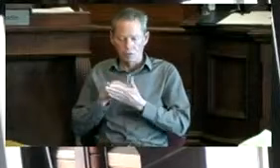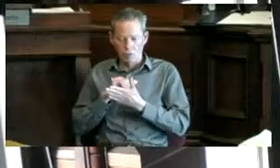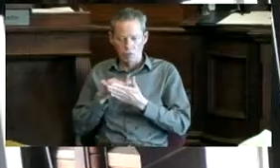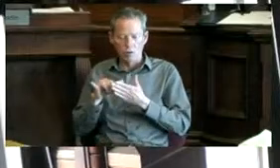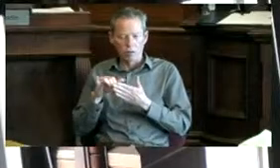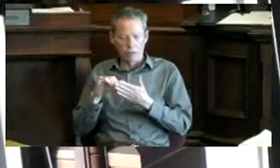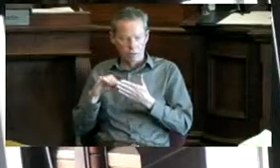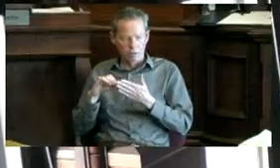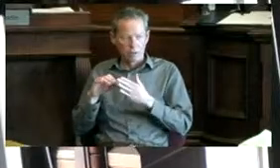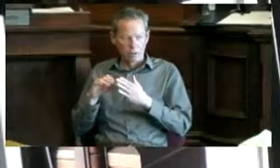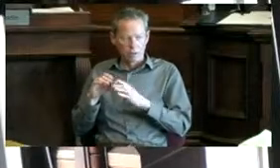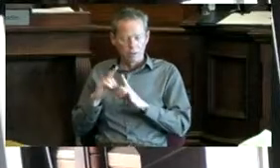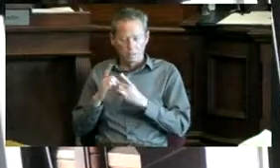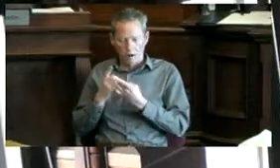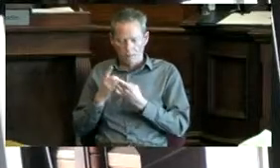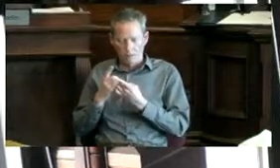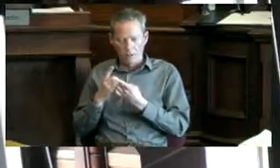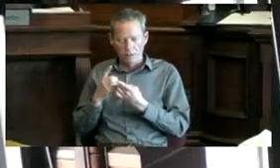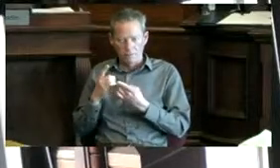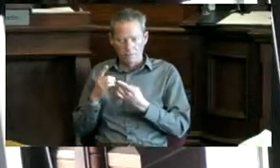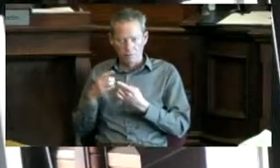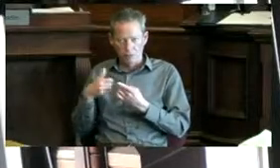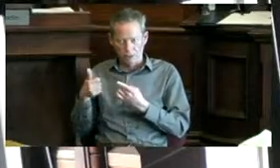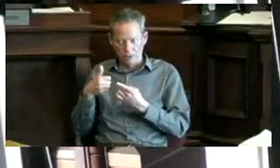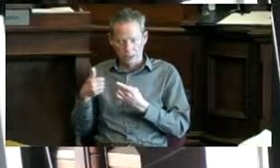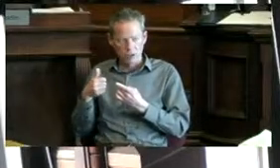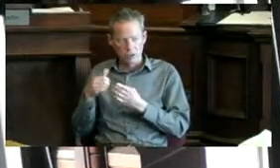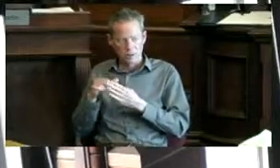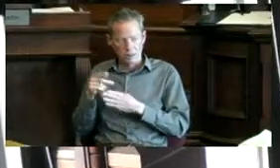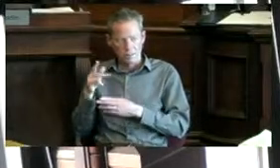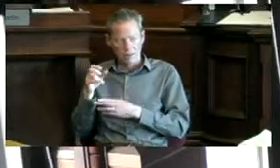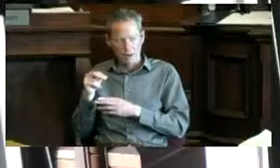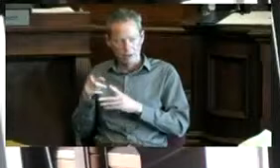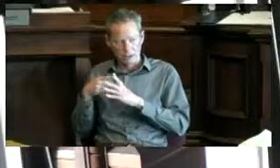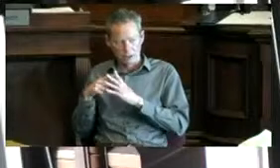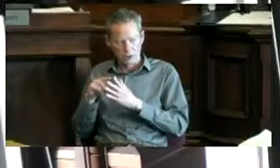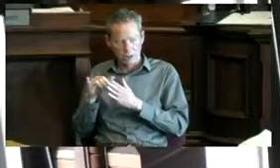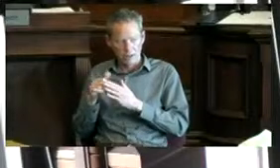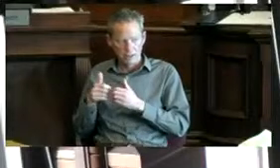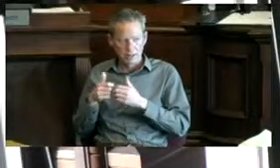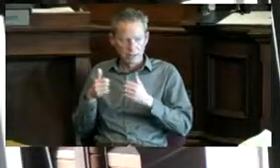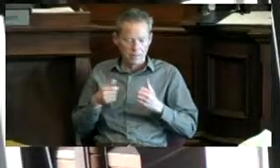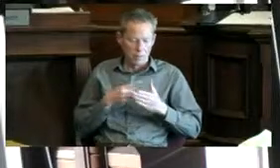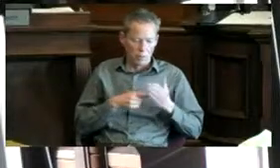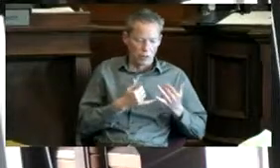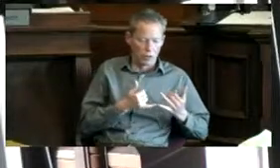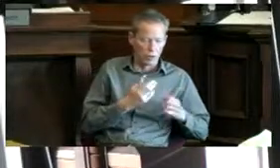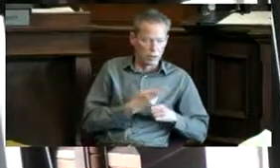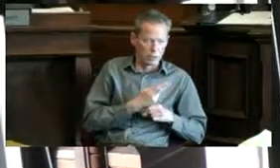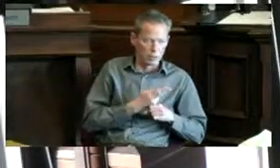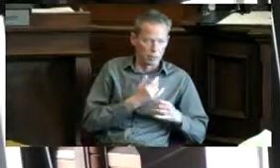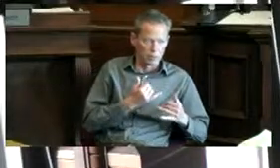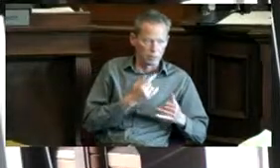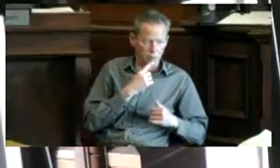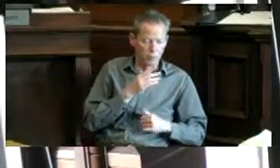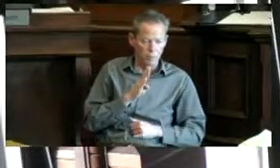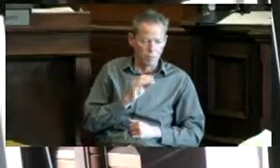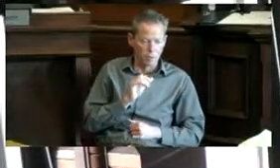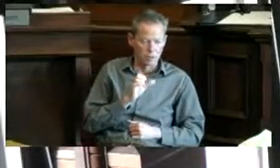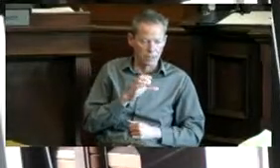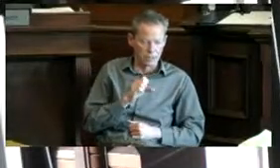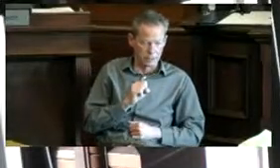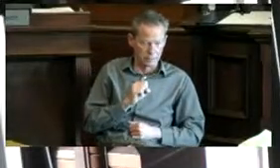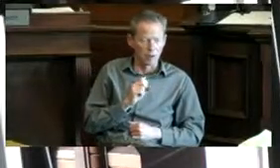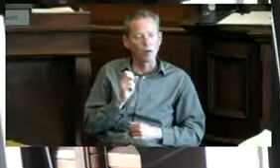one, that okay. Councilmember Patterson had initiated and made the connection with, and that is separate from the one that we currently use now through BOCES.